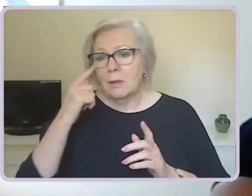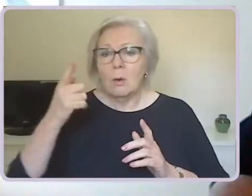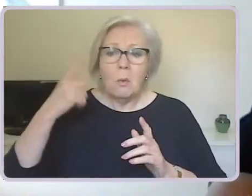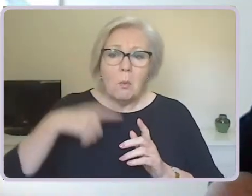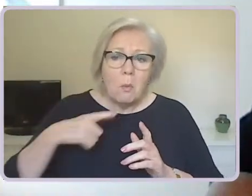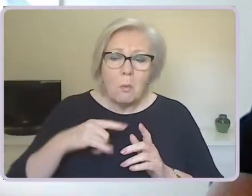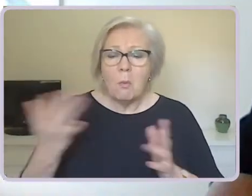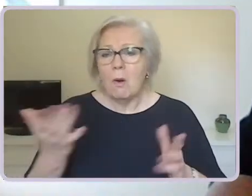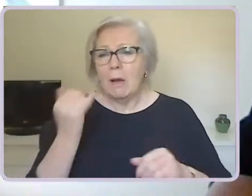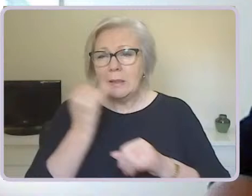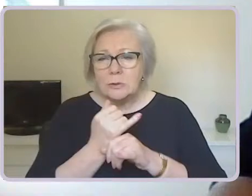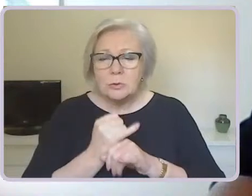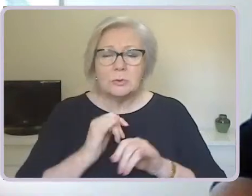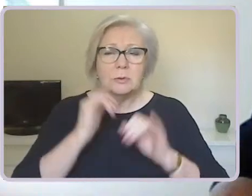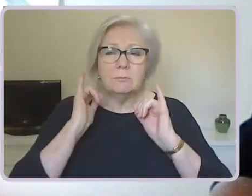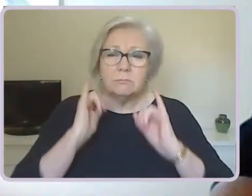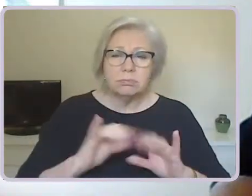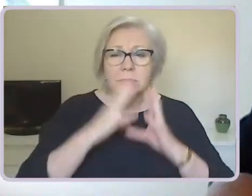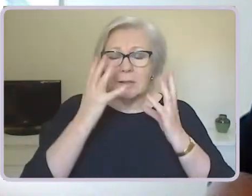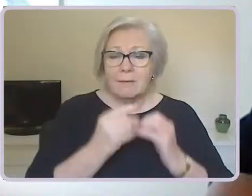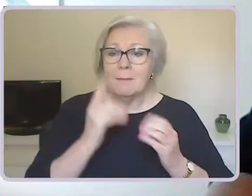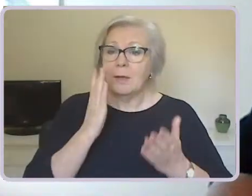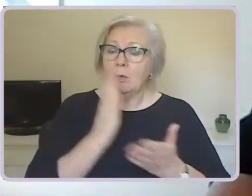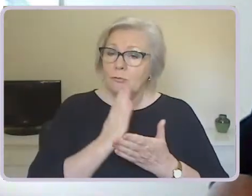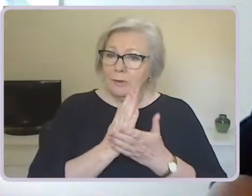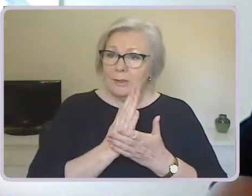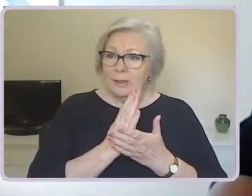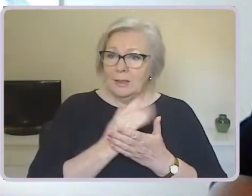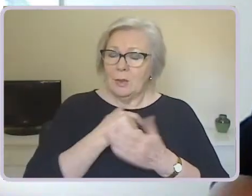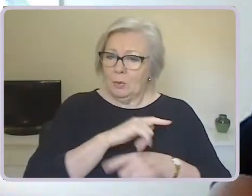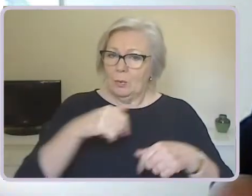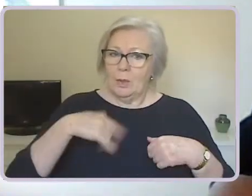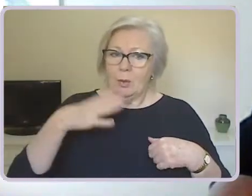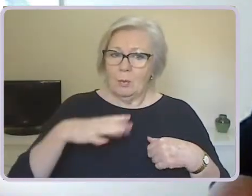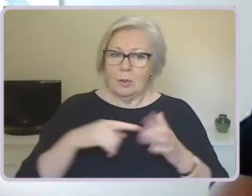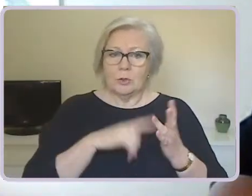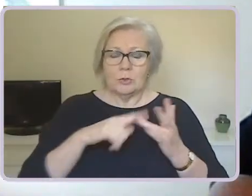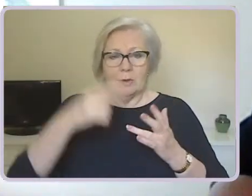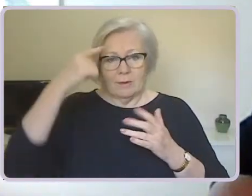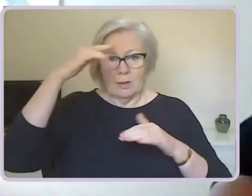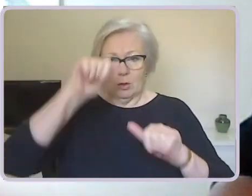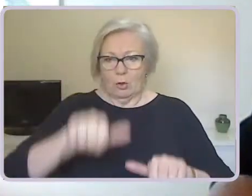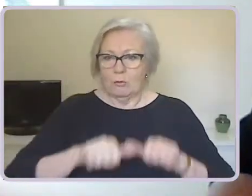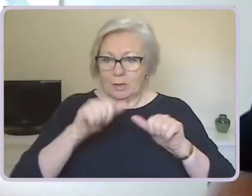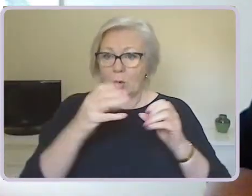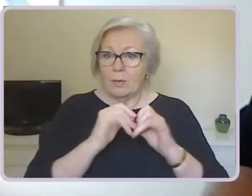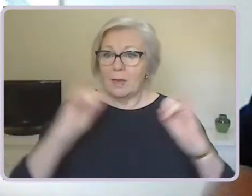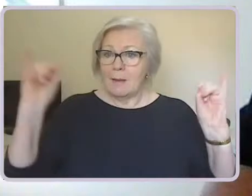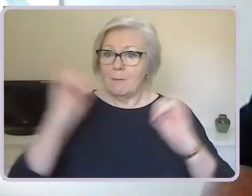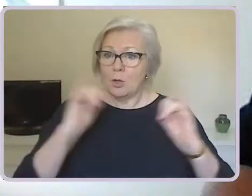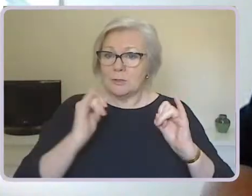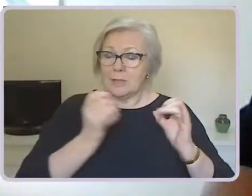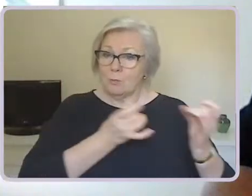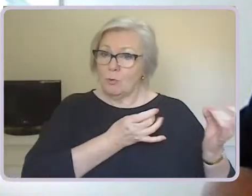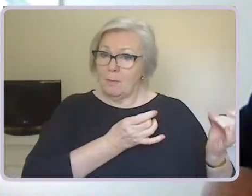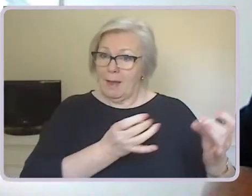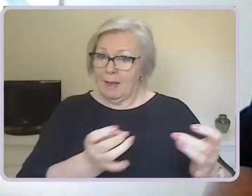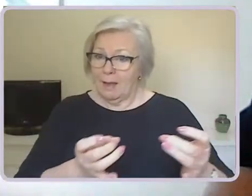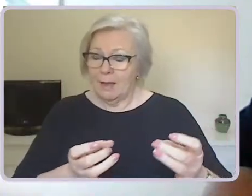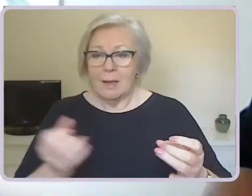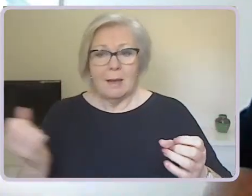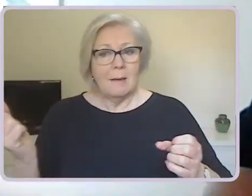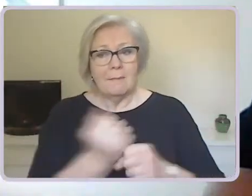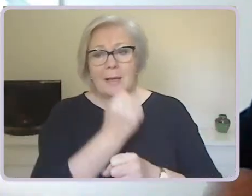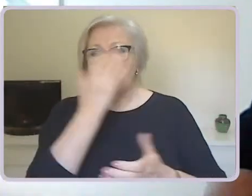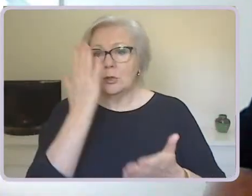neglect, but what we really want to know is, in the context of emergency preparedness, response